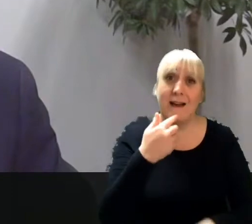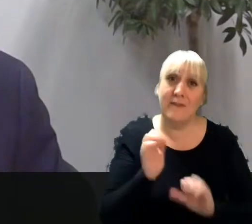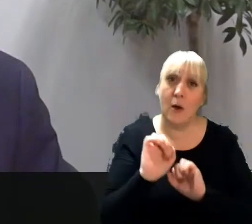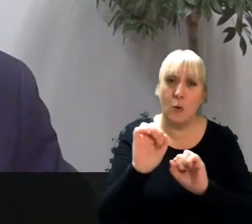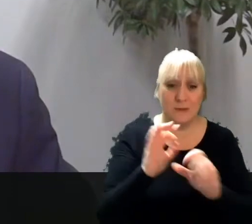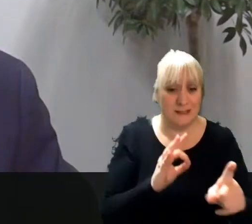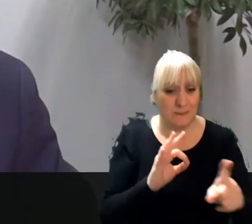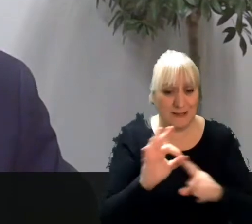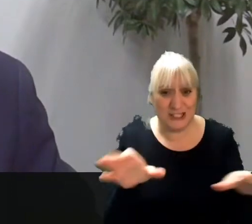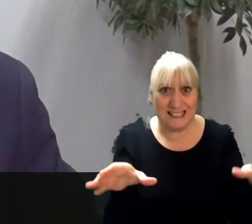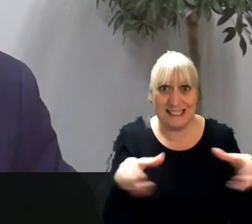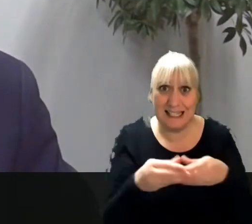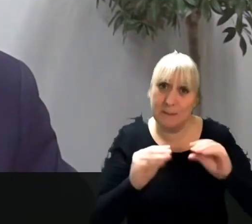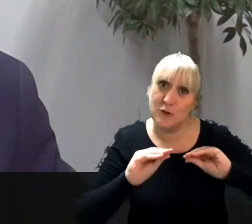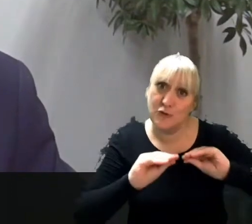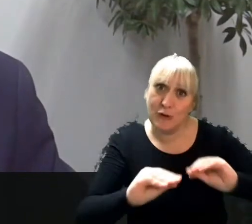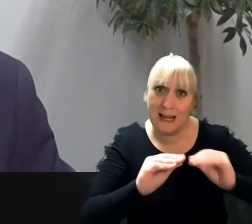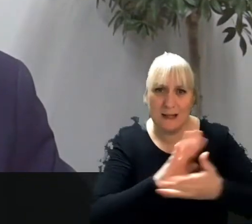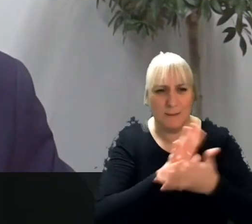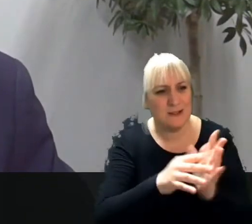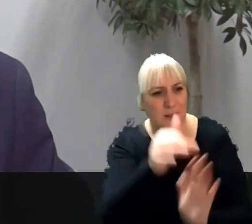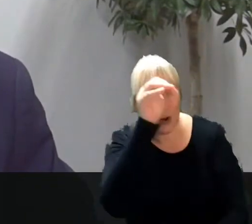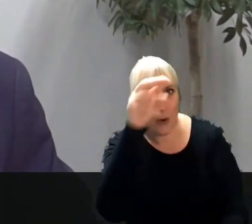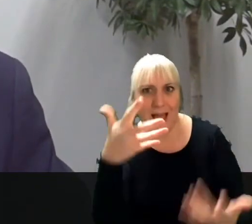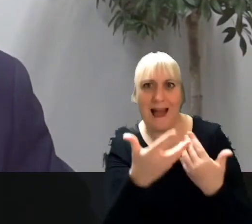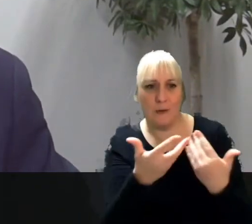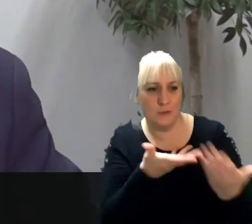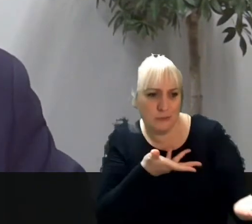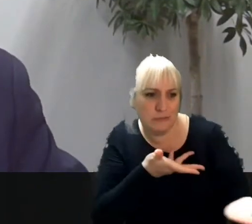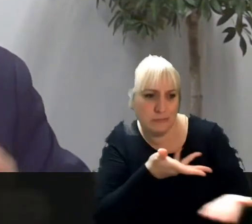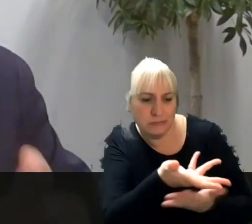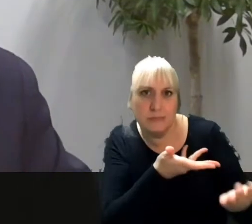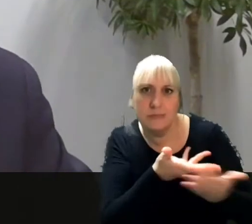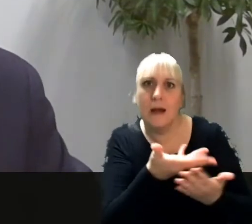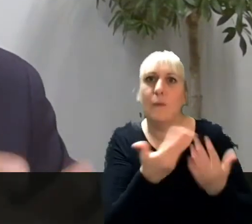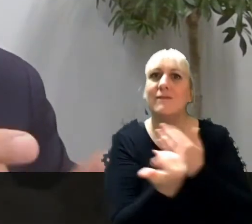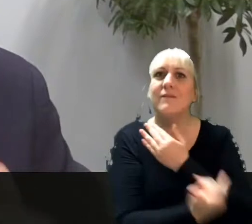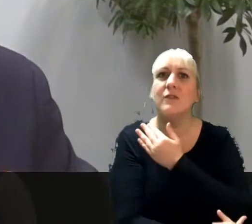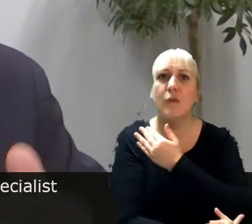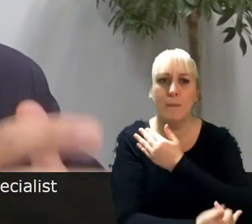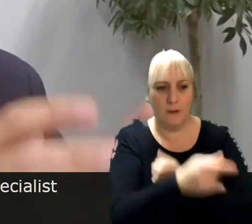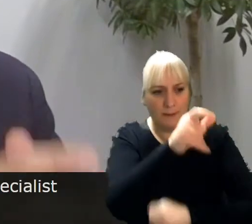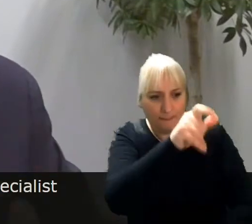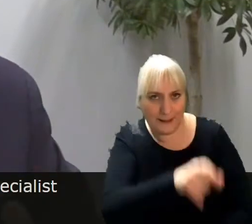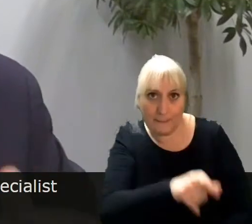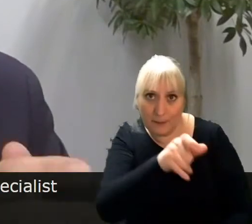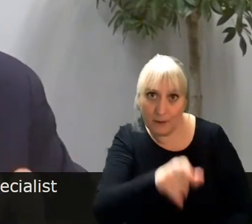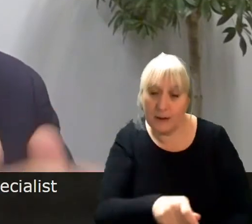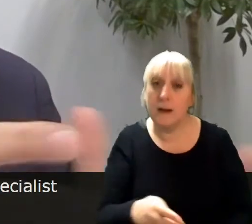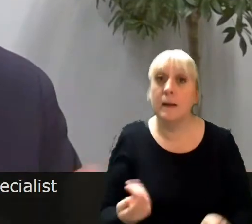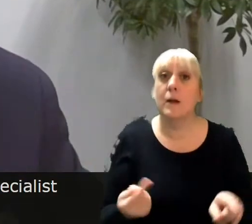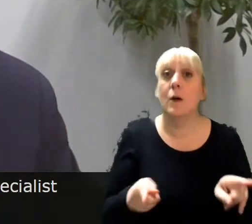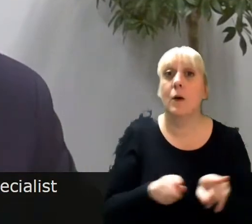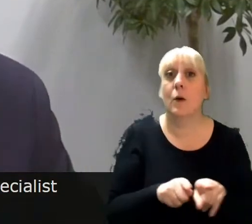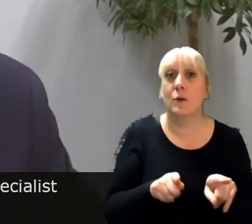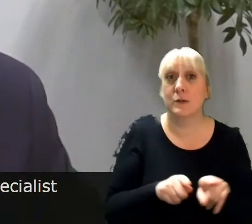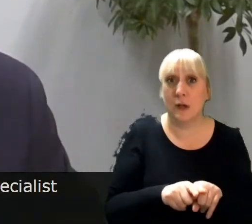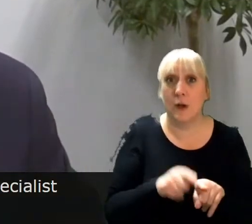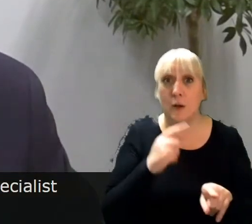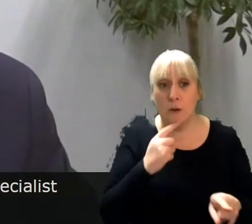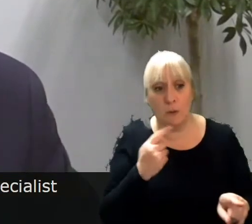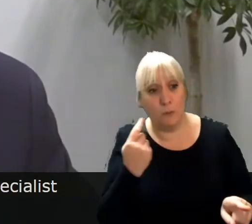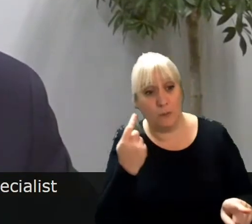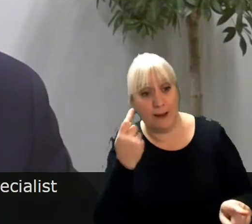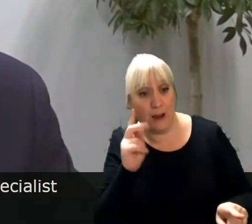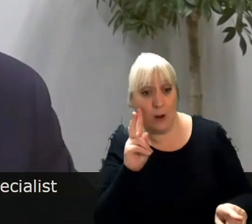to talk to sometimes vulnerable victims of crime, we're also supporting financially in other ways third parties